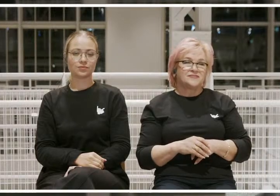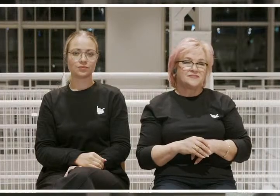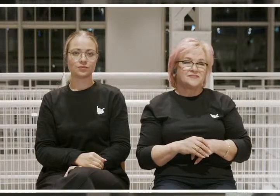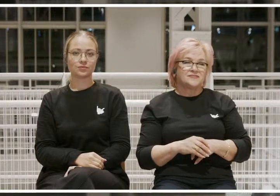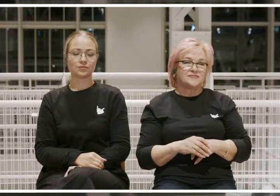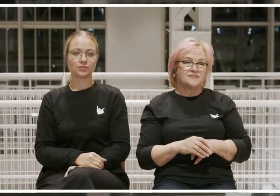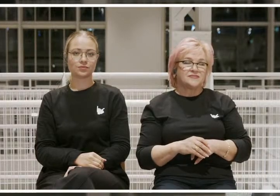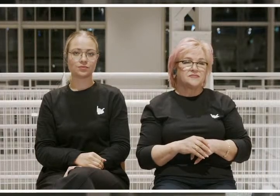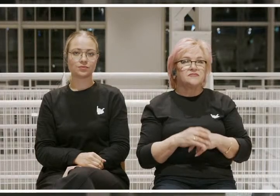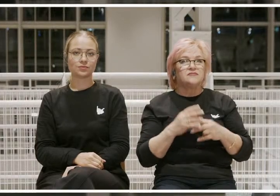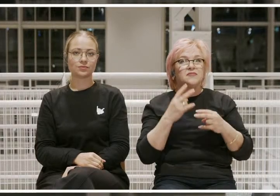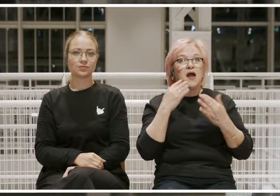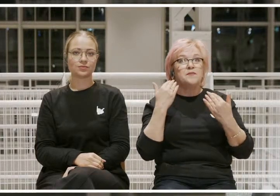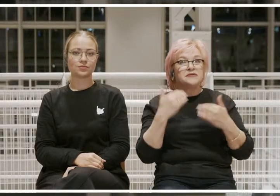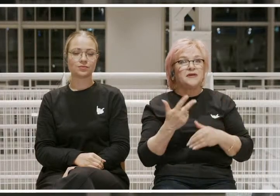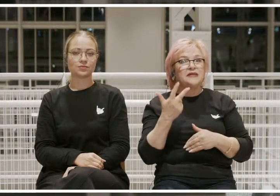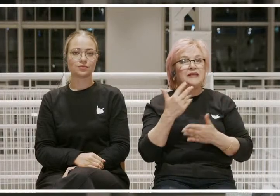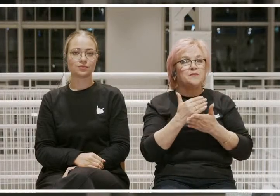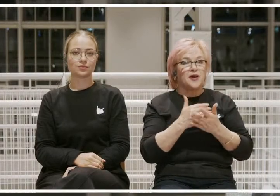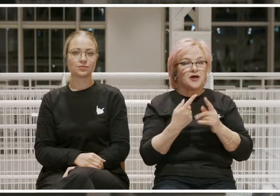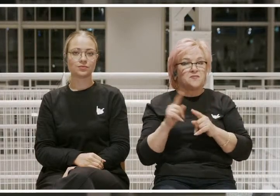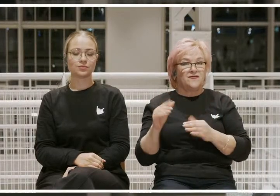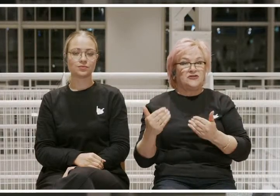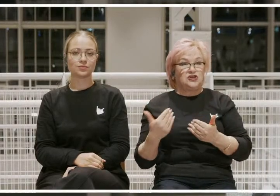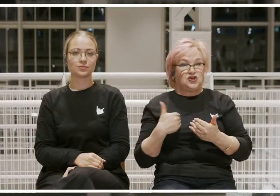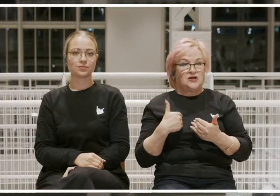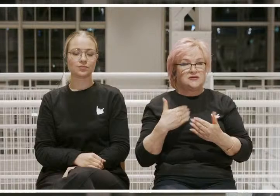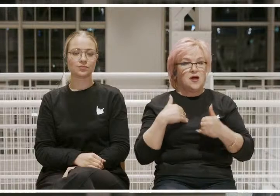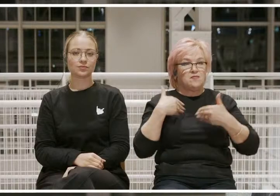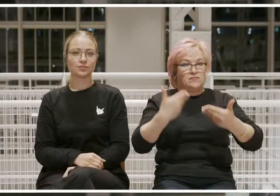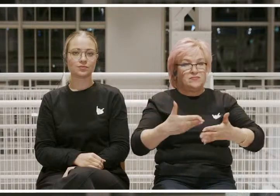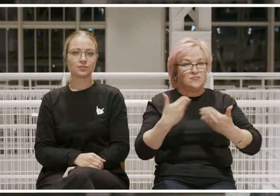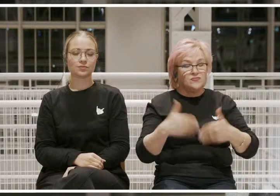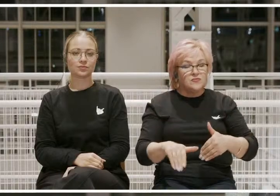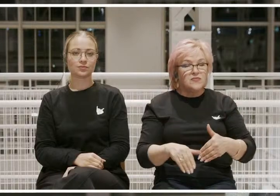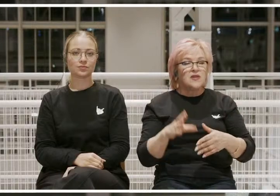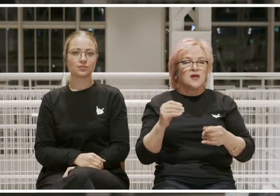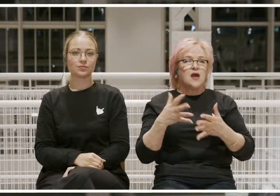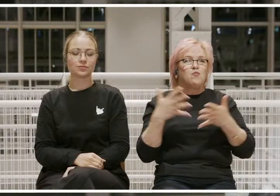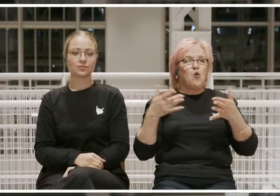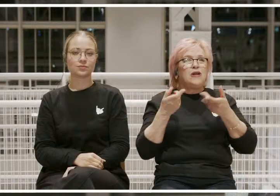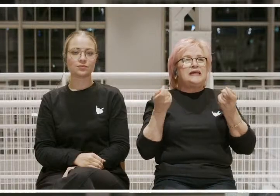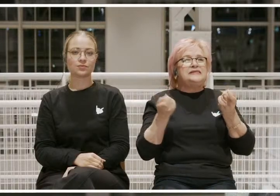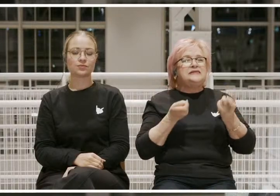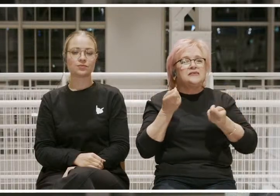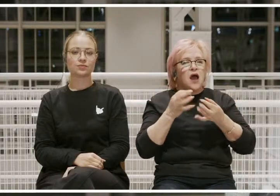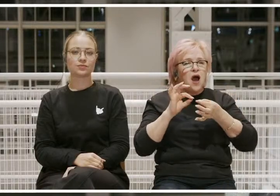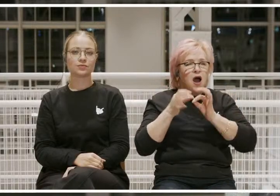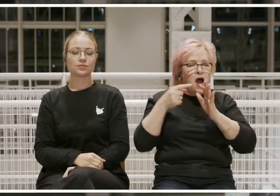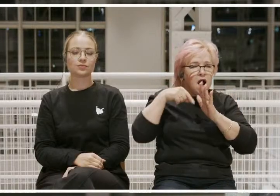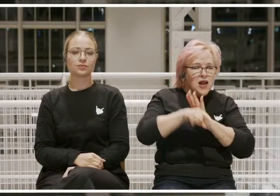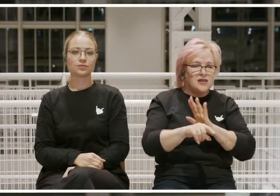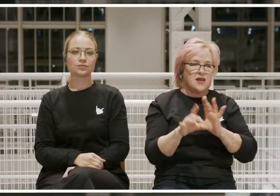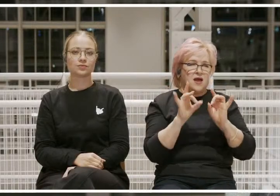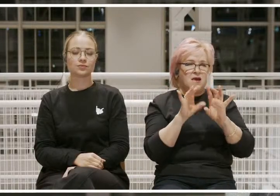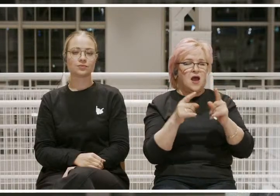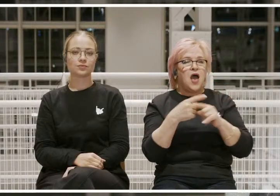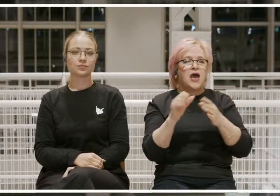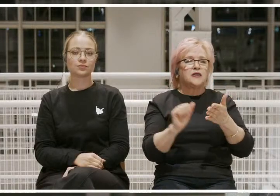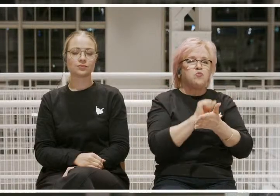3 programs that you highlighted, the publication programming, which of course is really important